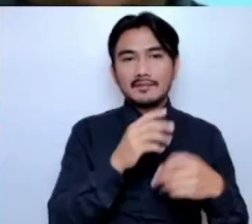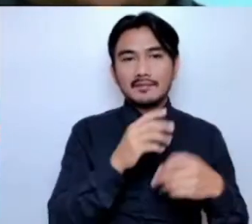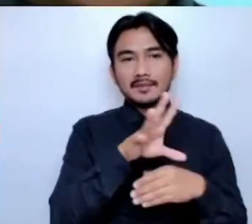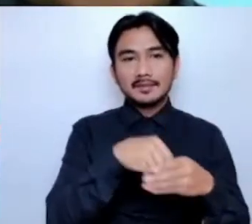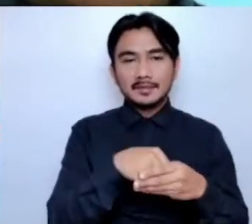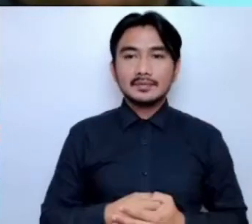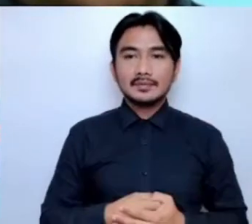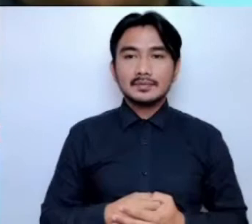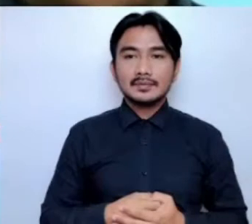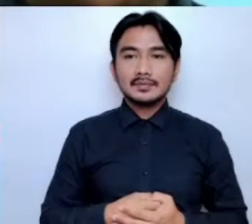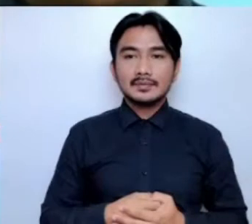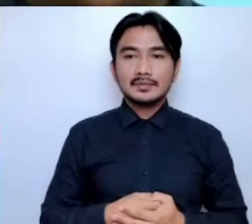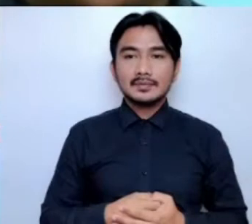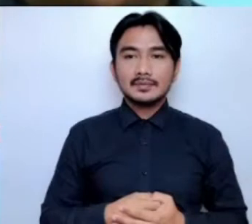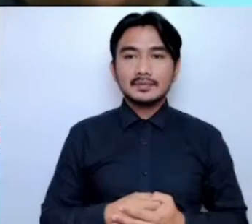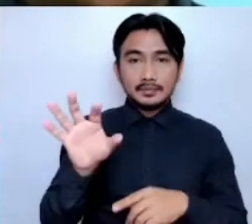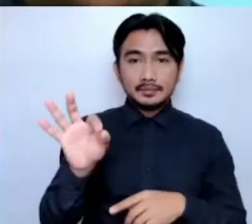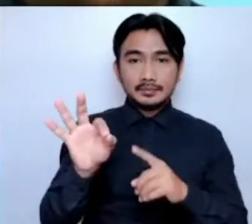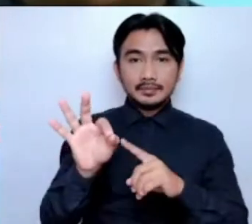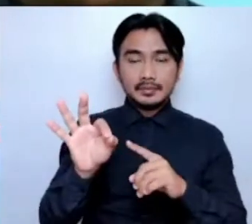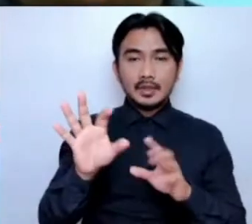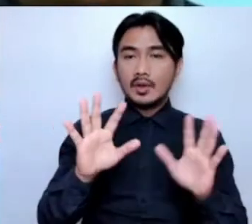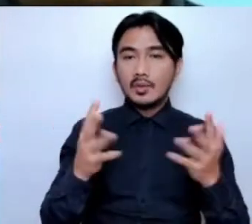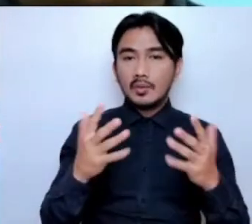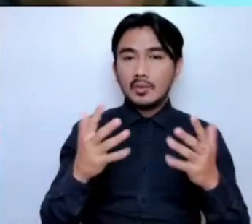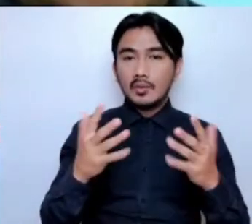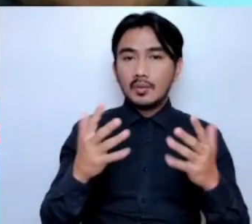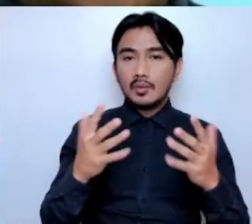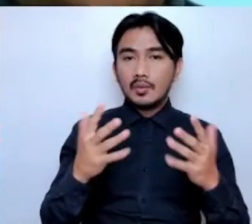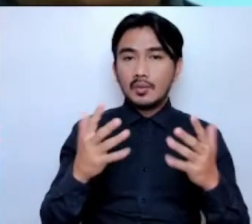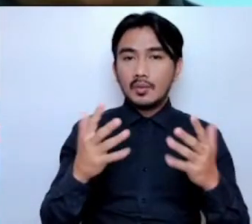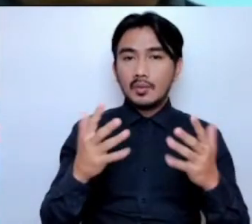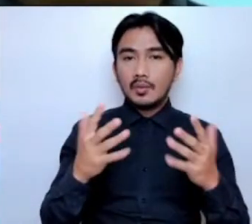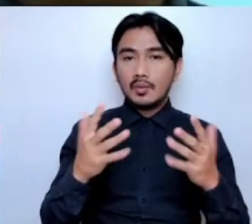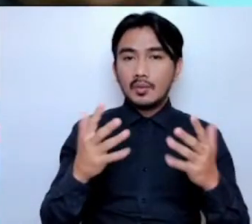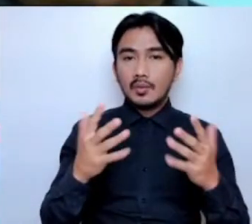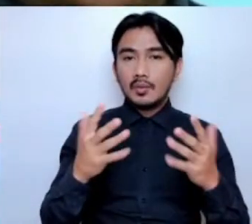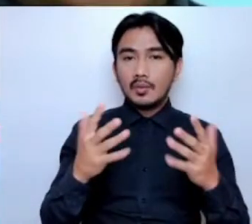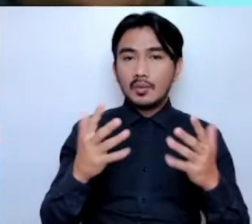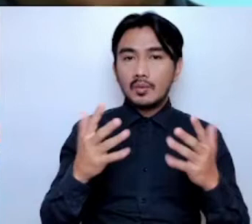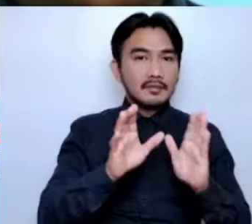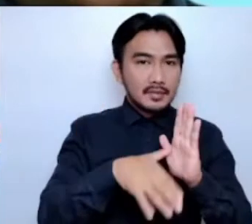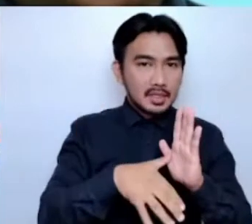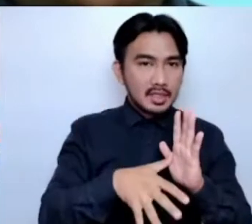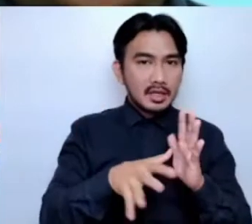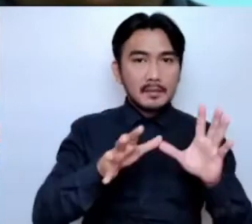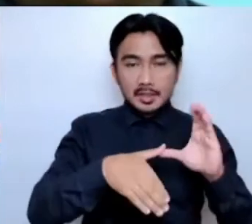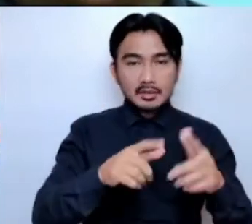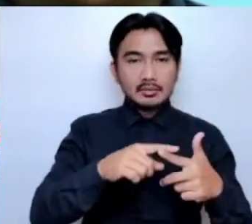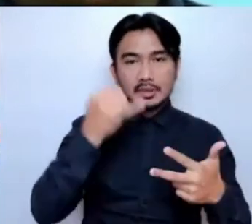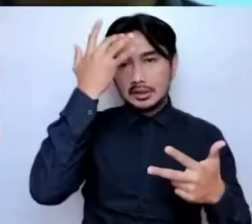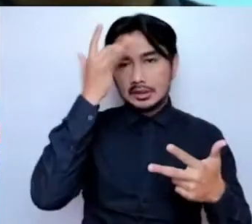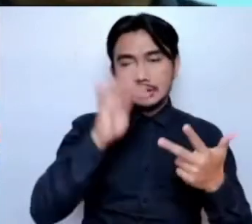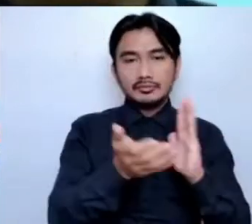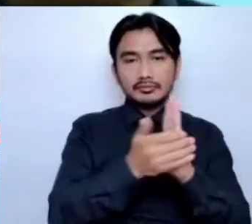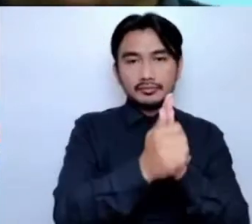If it's objective 9, you have no identified learners with disabilities, giftedness, and or talents. For objective 10, your class has